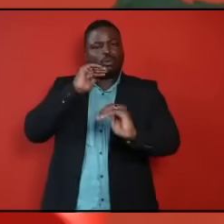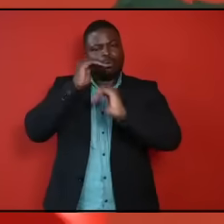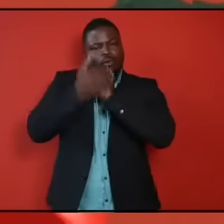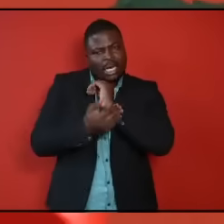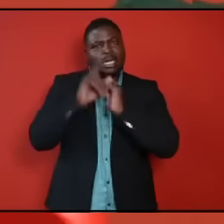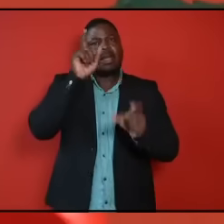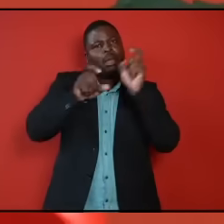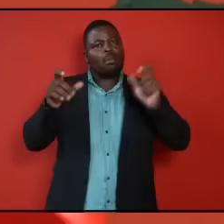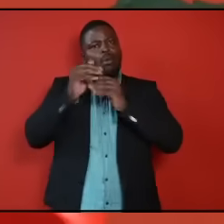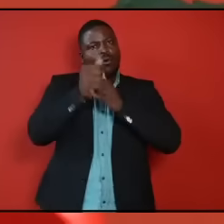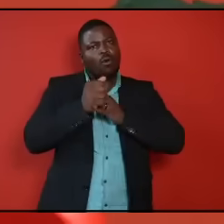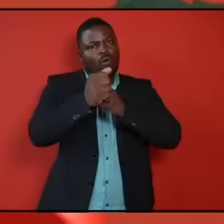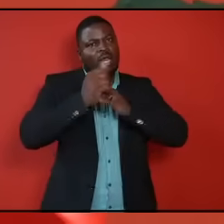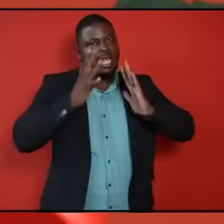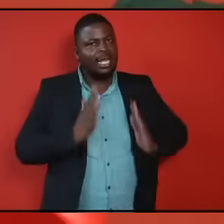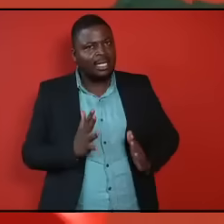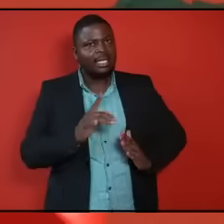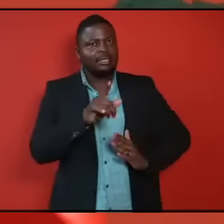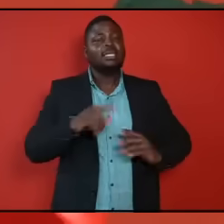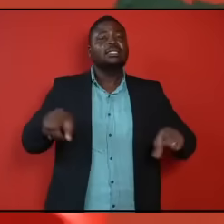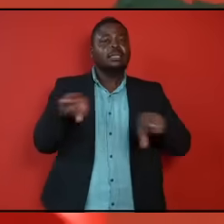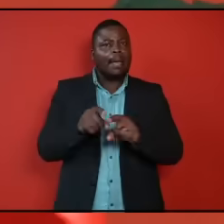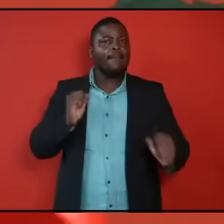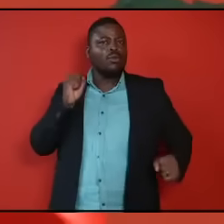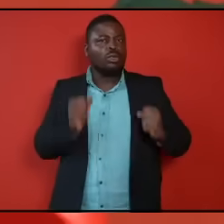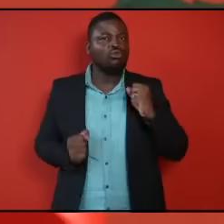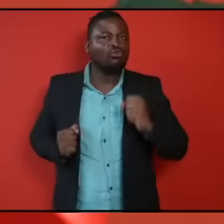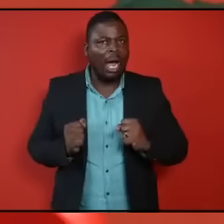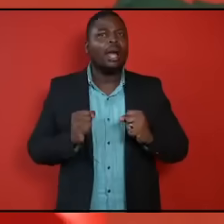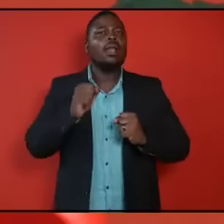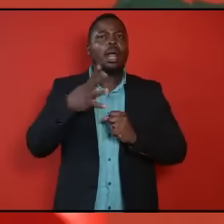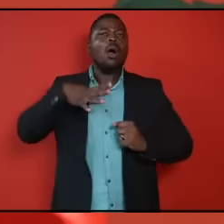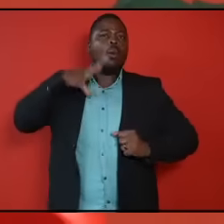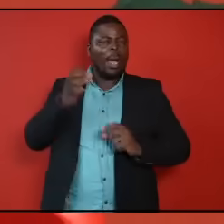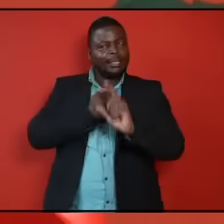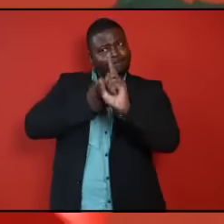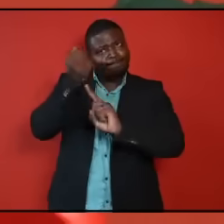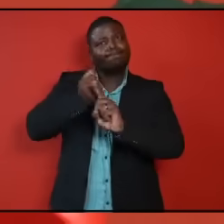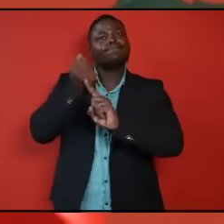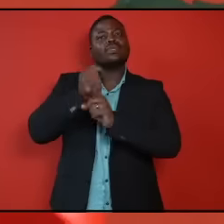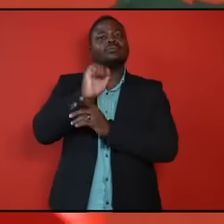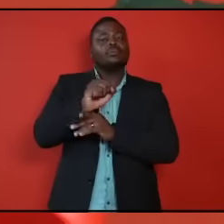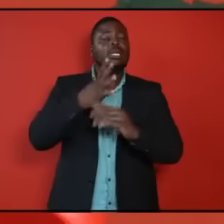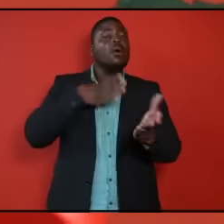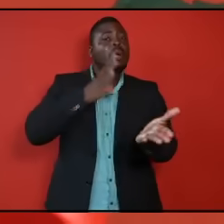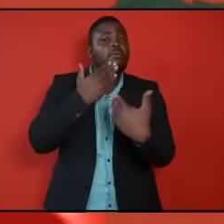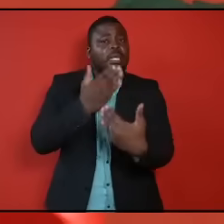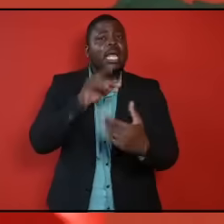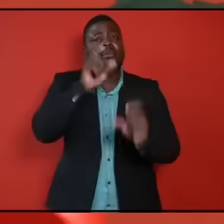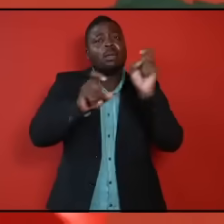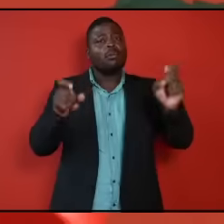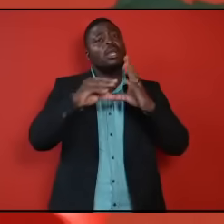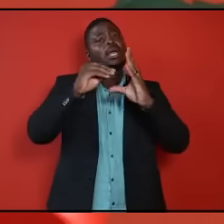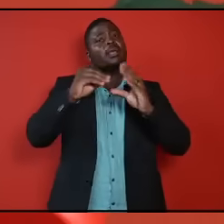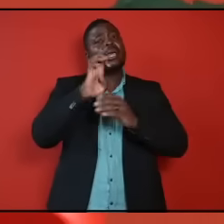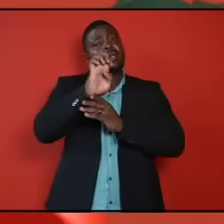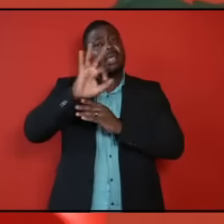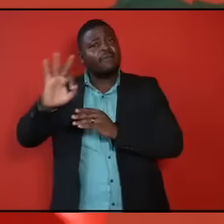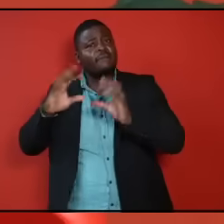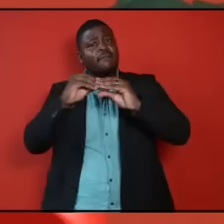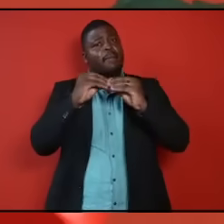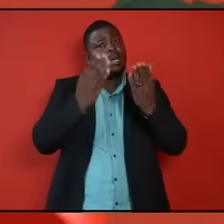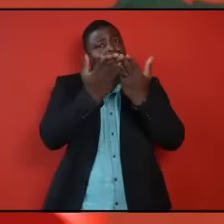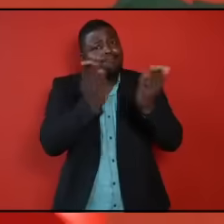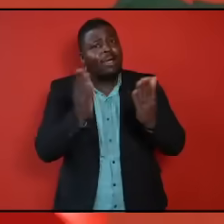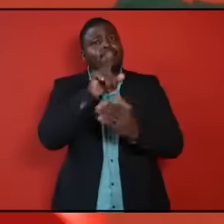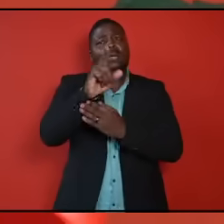our struggle. We take this opportunity to thank all our ground forces and the continent of Africa,